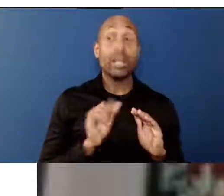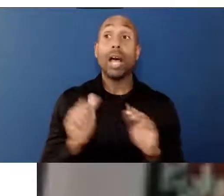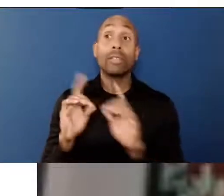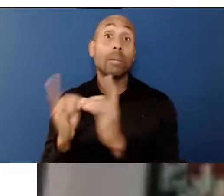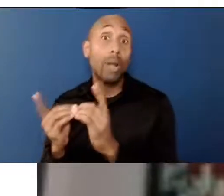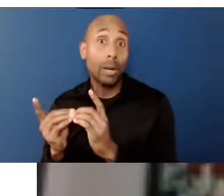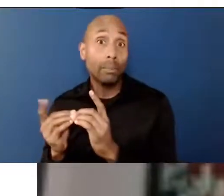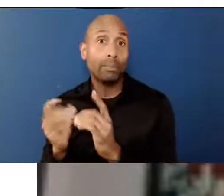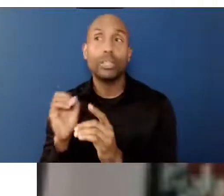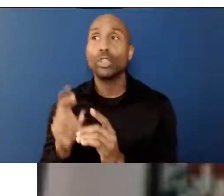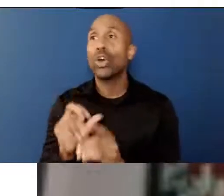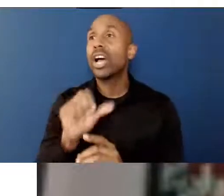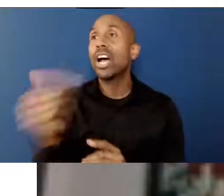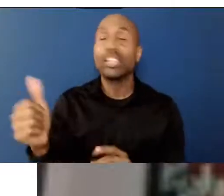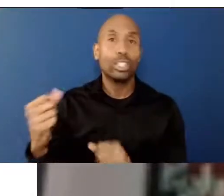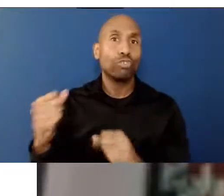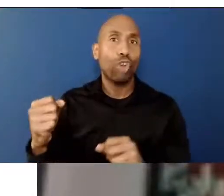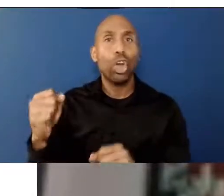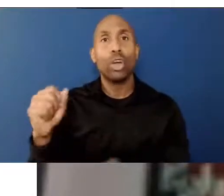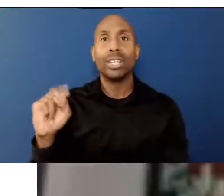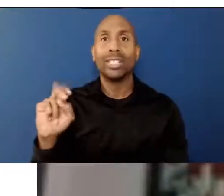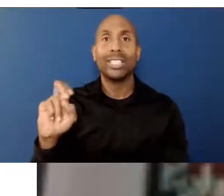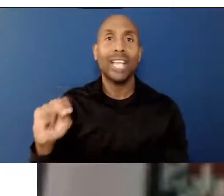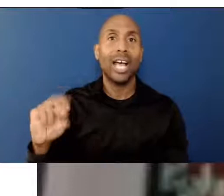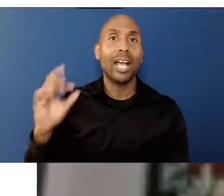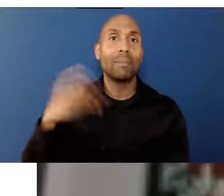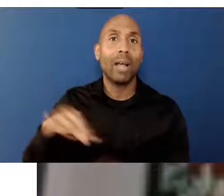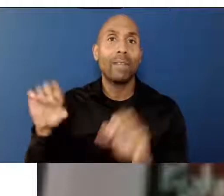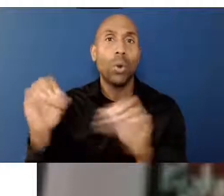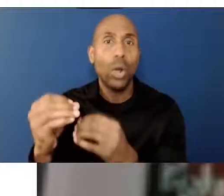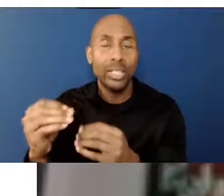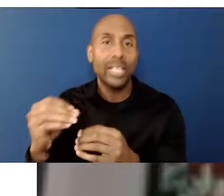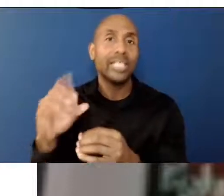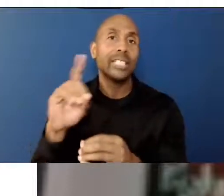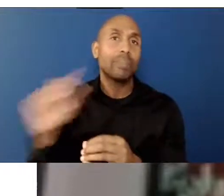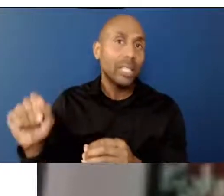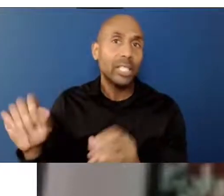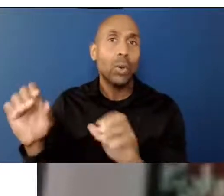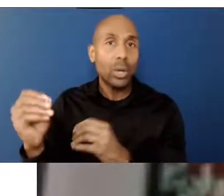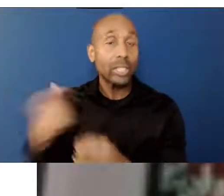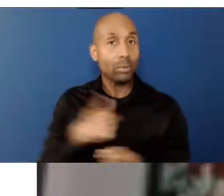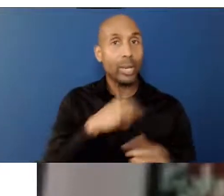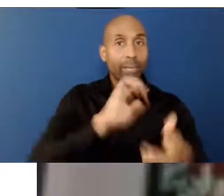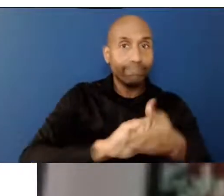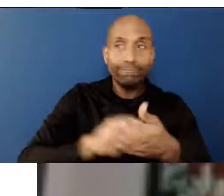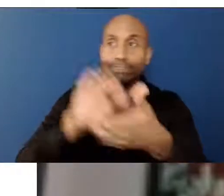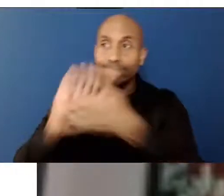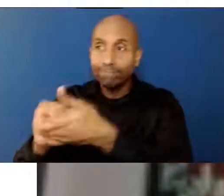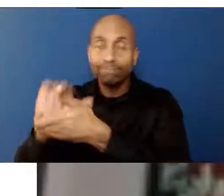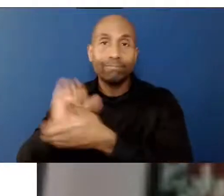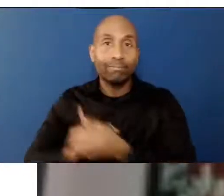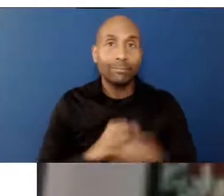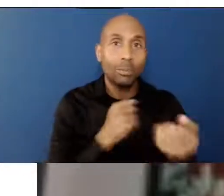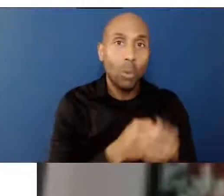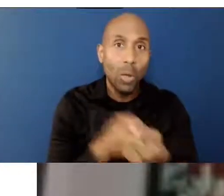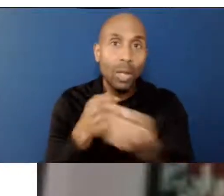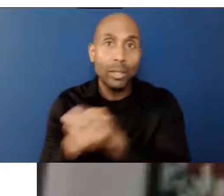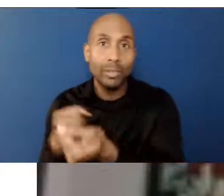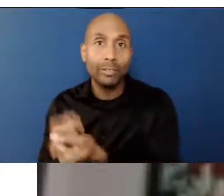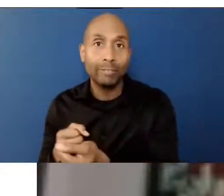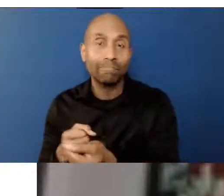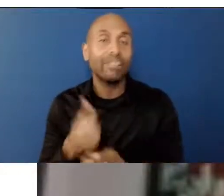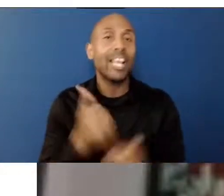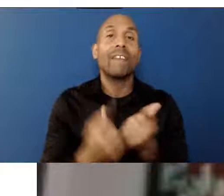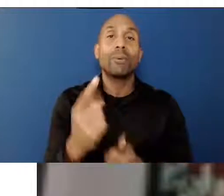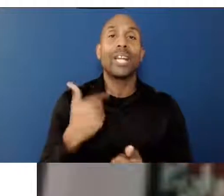strong nonprofit organizations, the disability organizations, you know, it's everybody has a role to play there, and we're